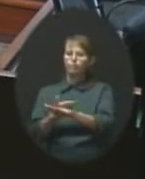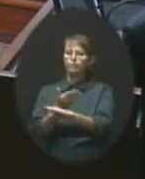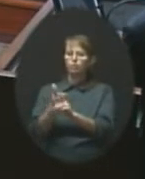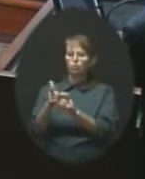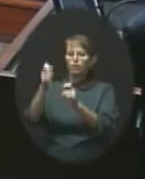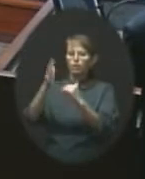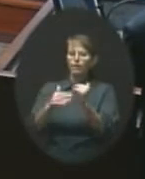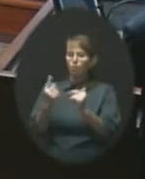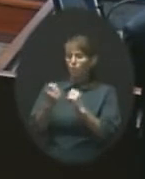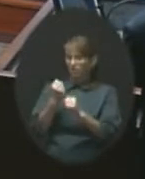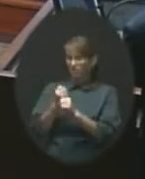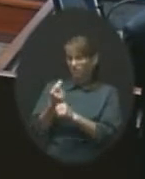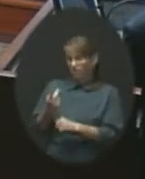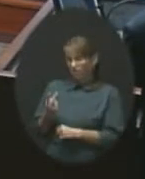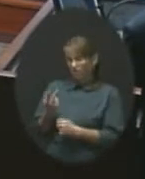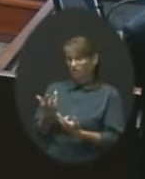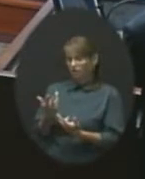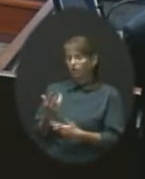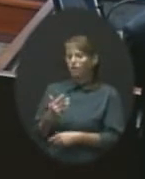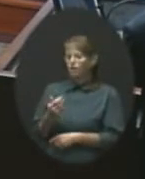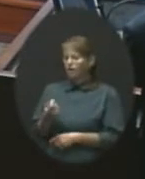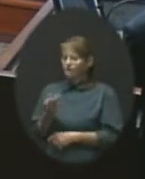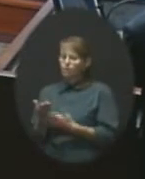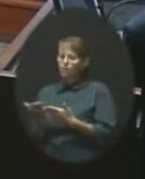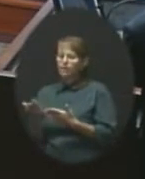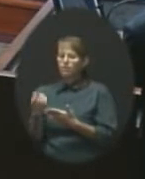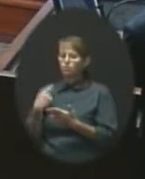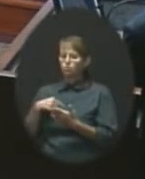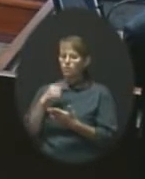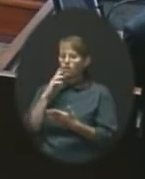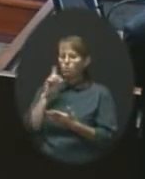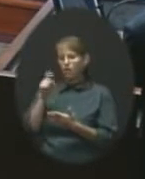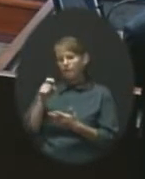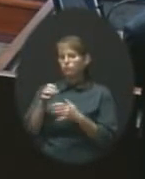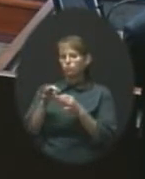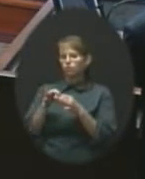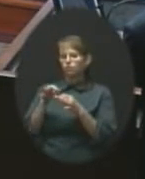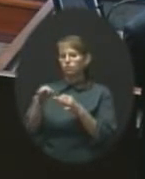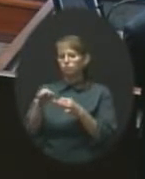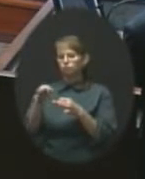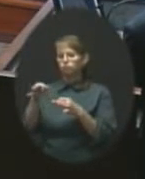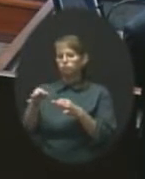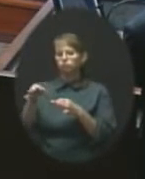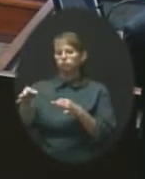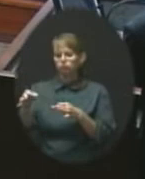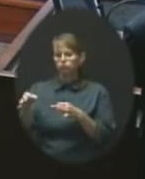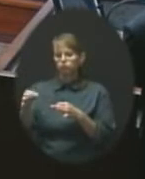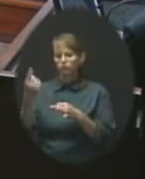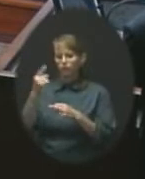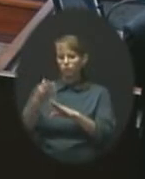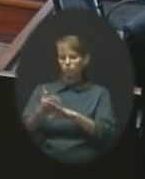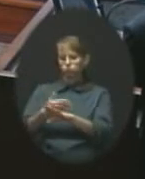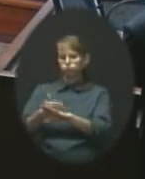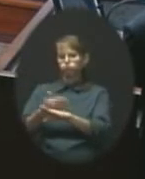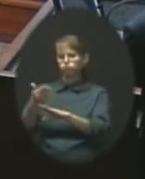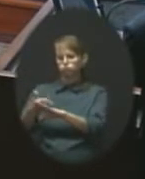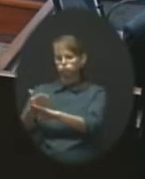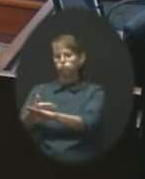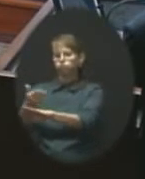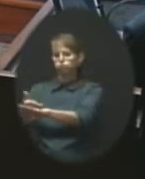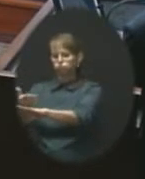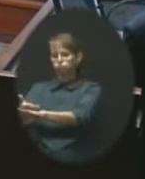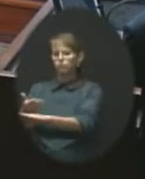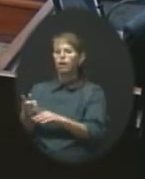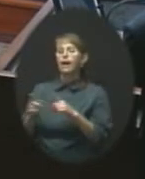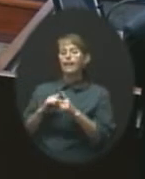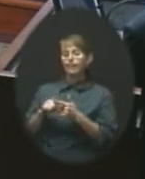half? Are there some things that would we stage it out? And then my last question of it is really looking at, you